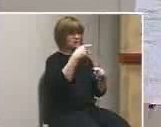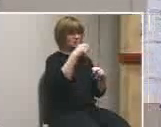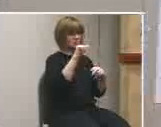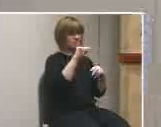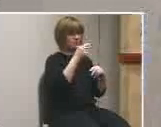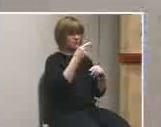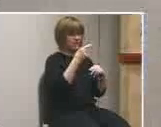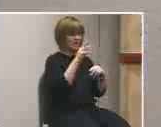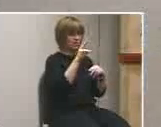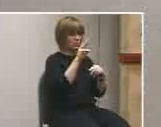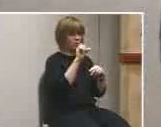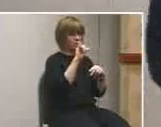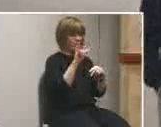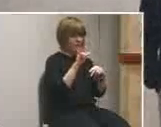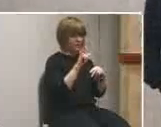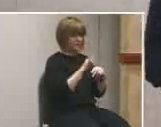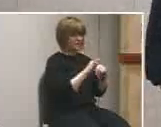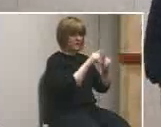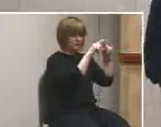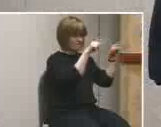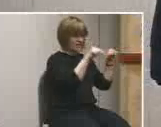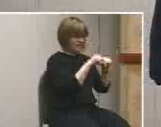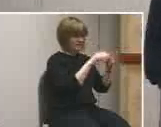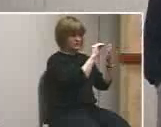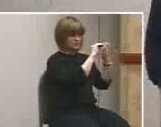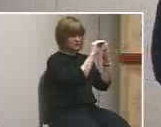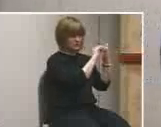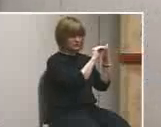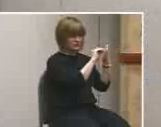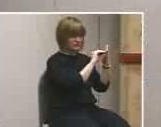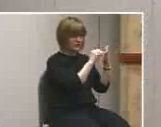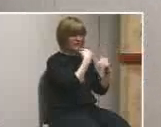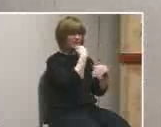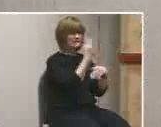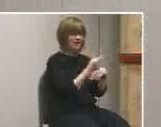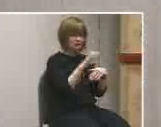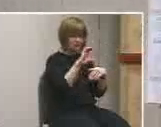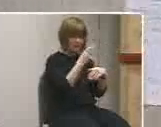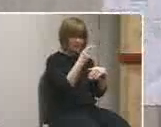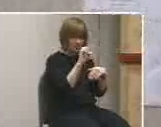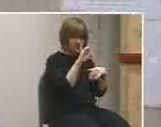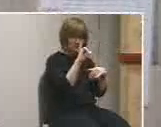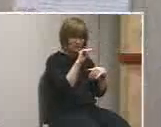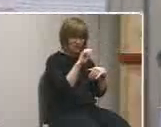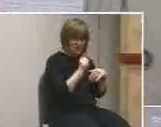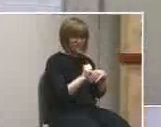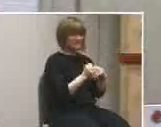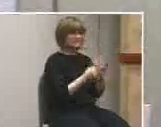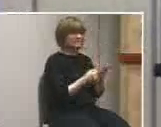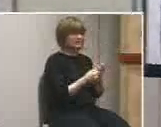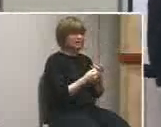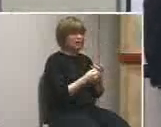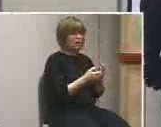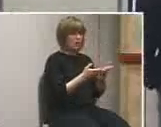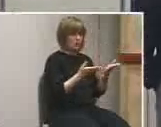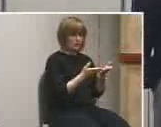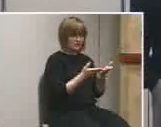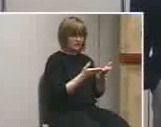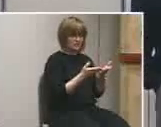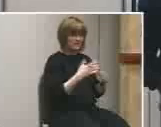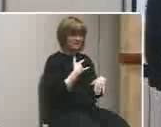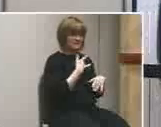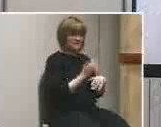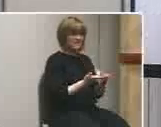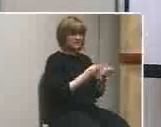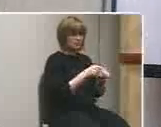fill in the boxes in the pathway and it tells you what your chains are. What are the things that tend to always happen right